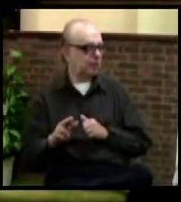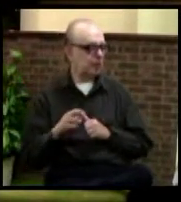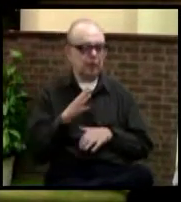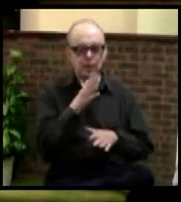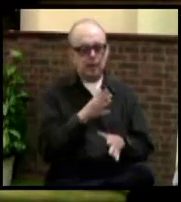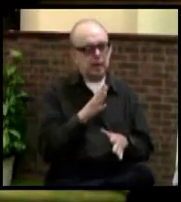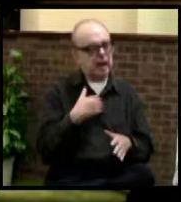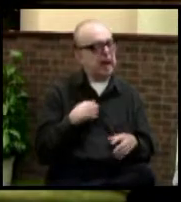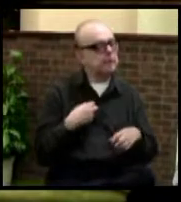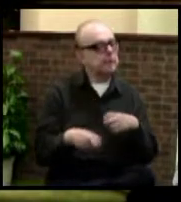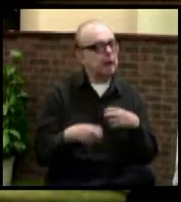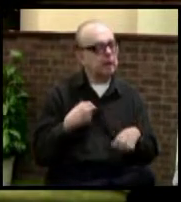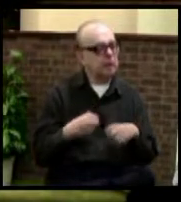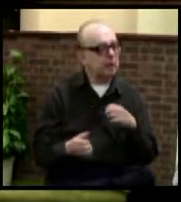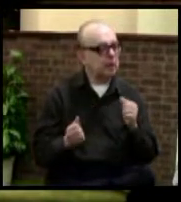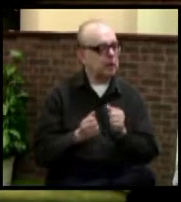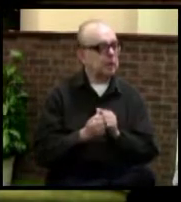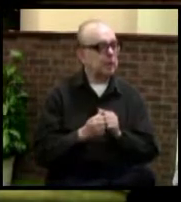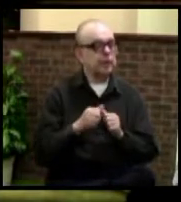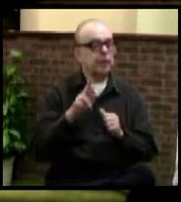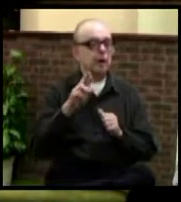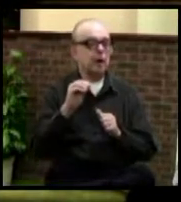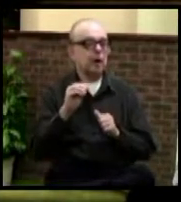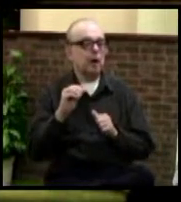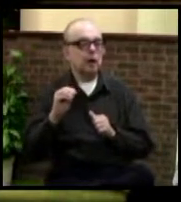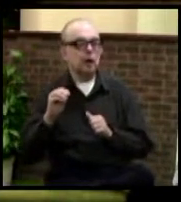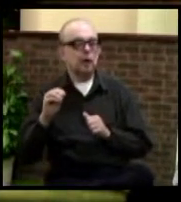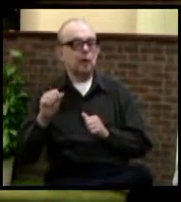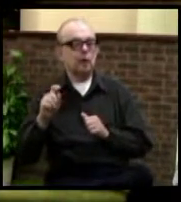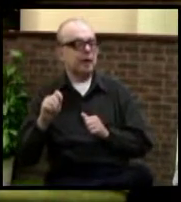Parker always had trouble with this rooster.